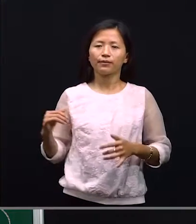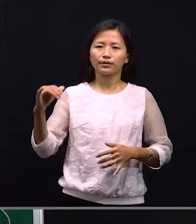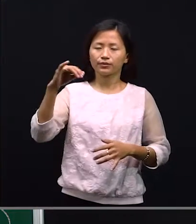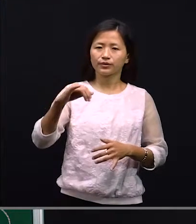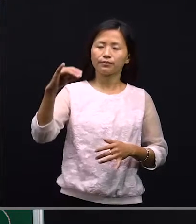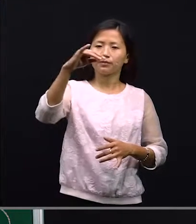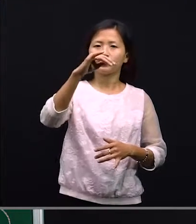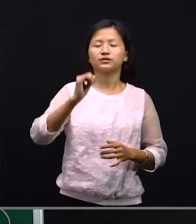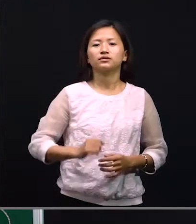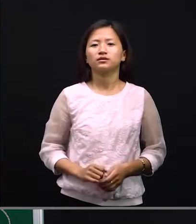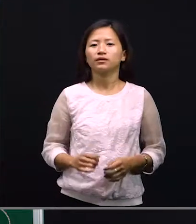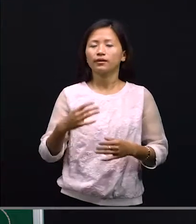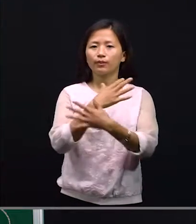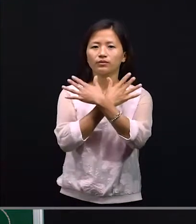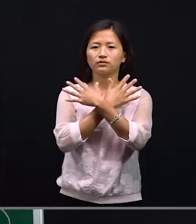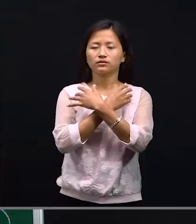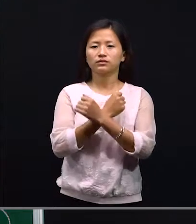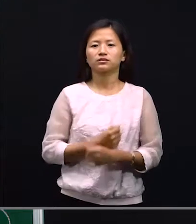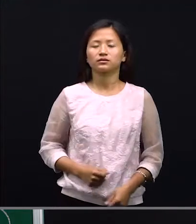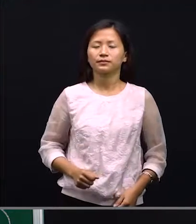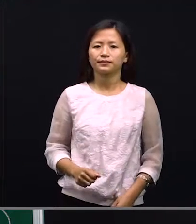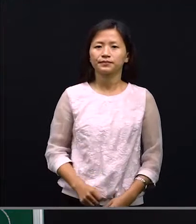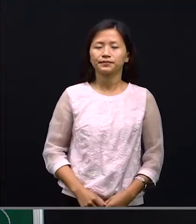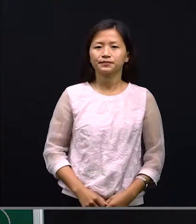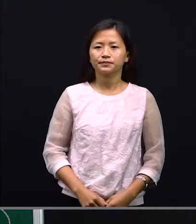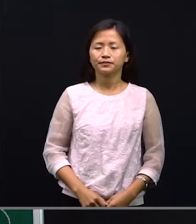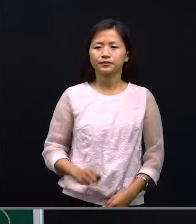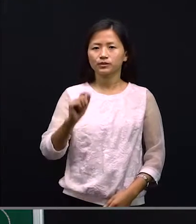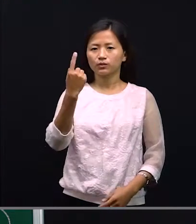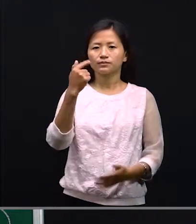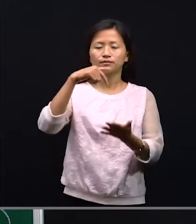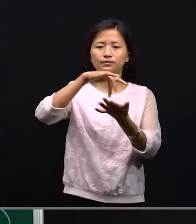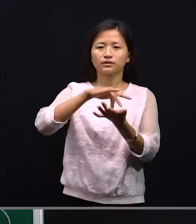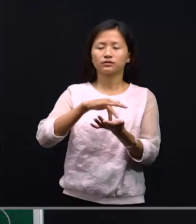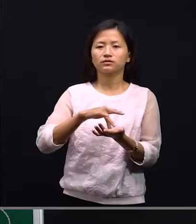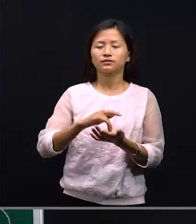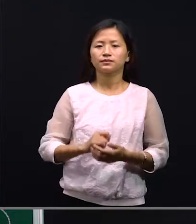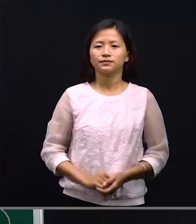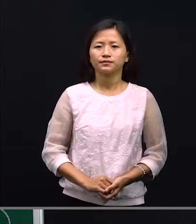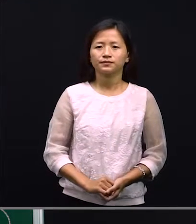falcon, it used to come and rest here. And then there is also one place called the